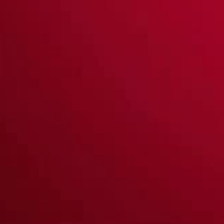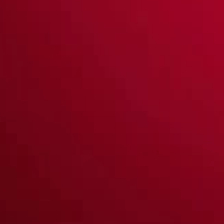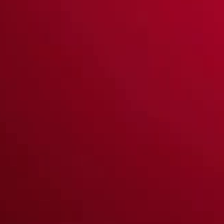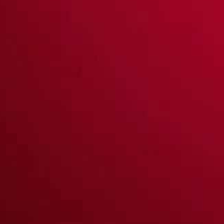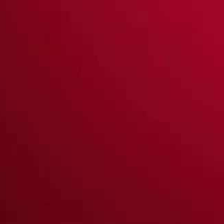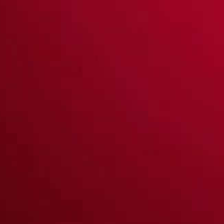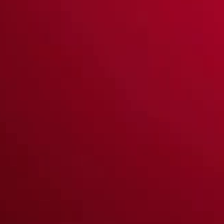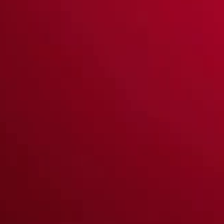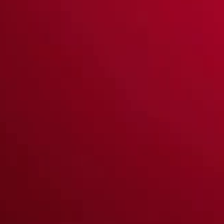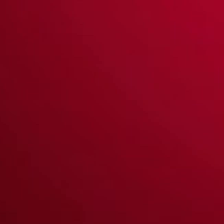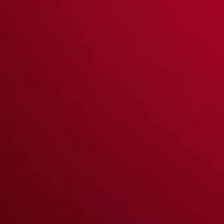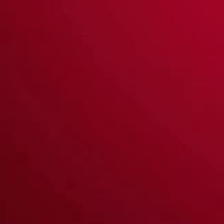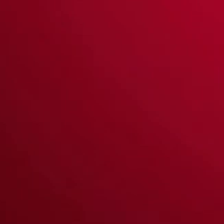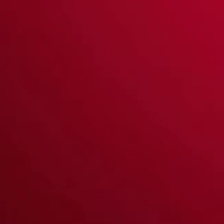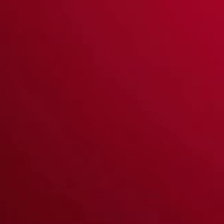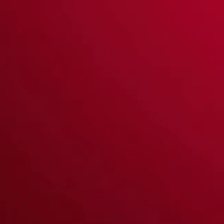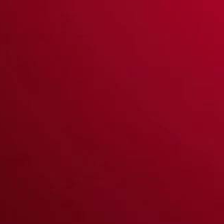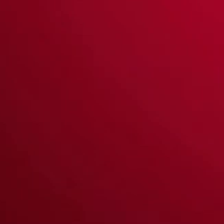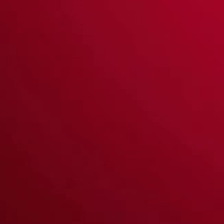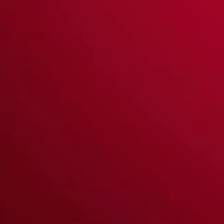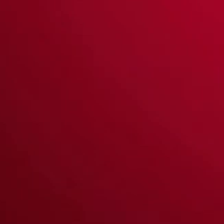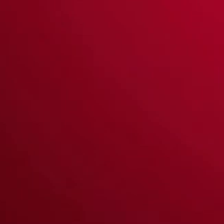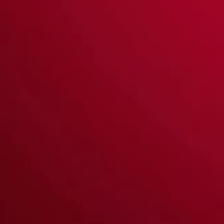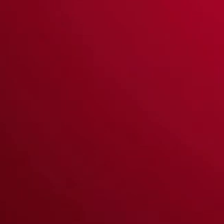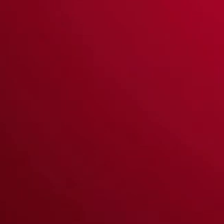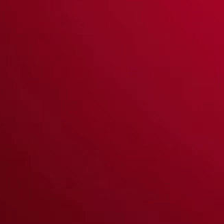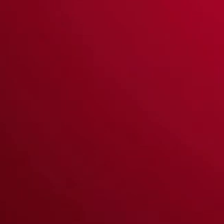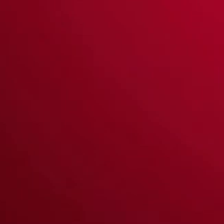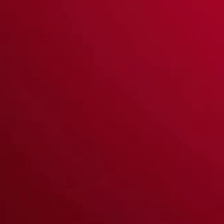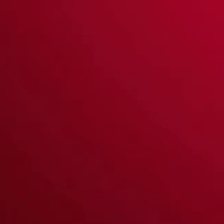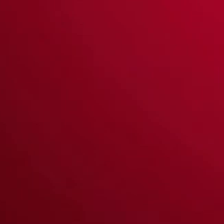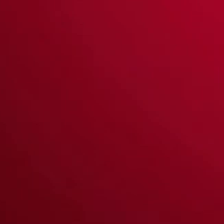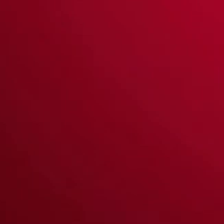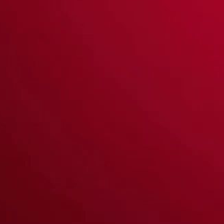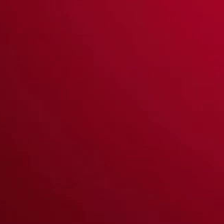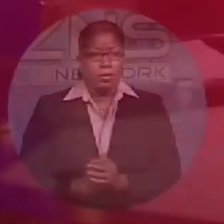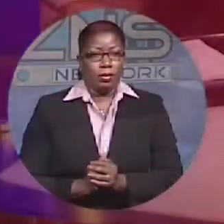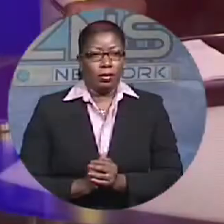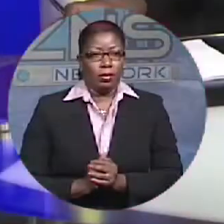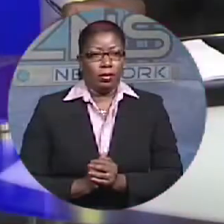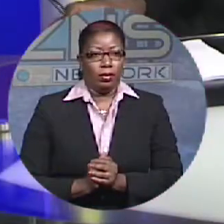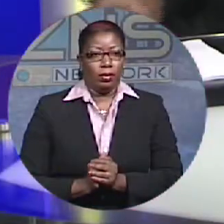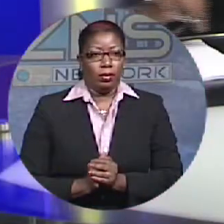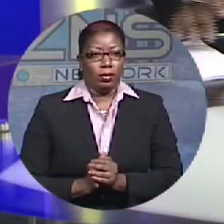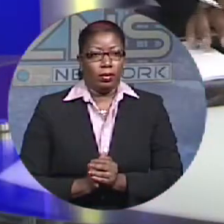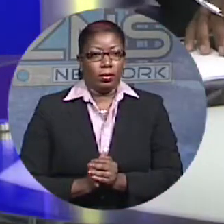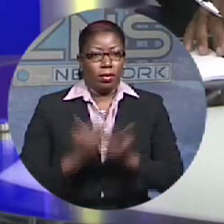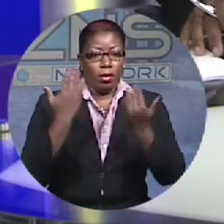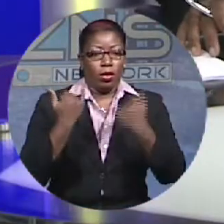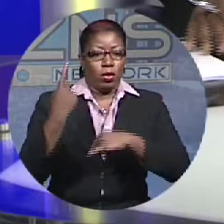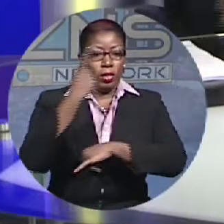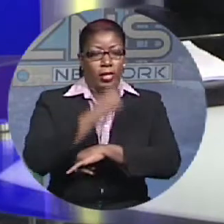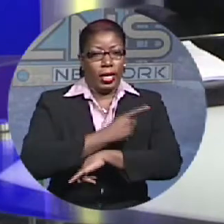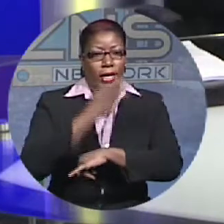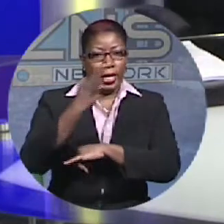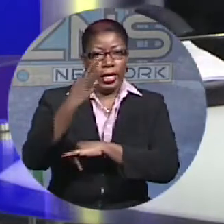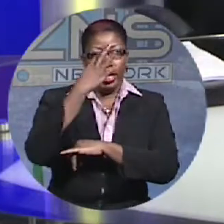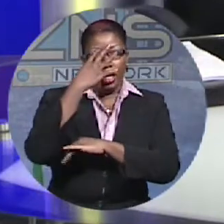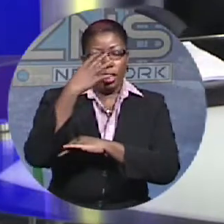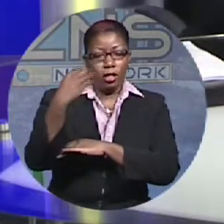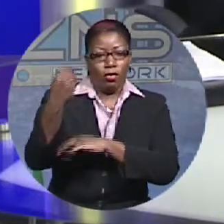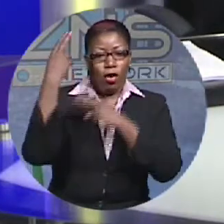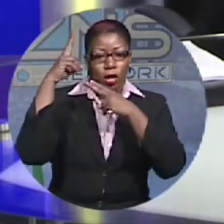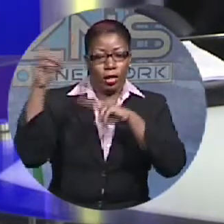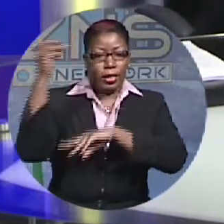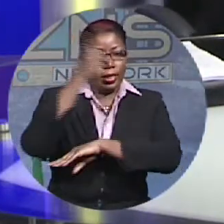this portion of the news brought to you by McDonald's. McDonald's, I'm loving it. Today is Fox Hill Day, and